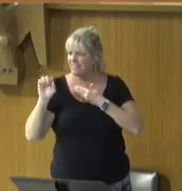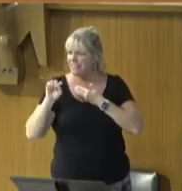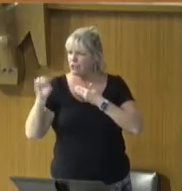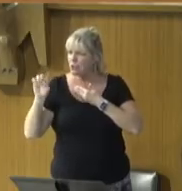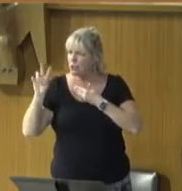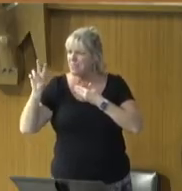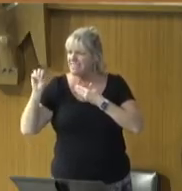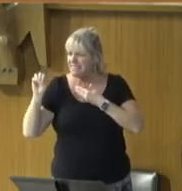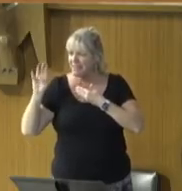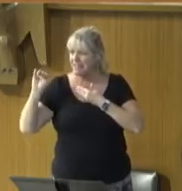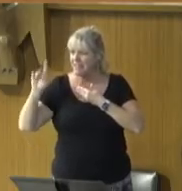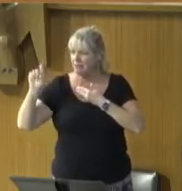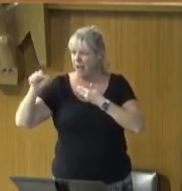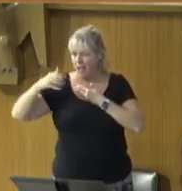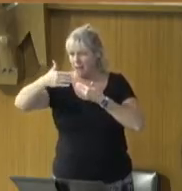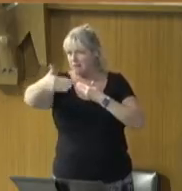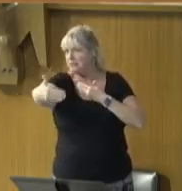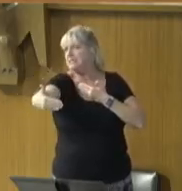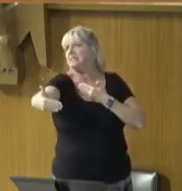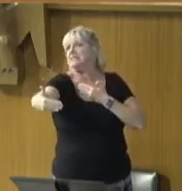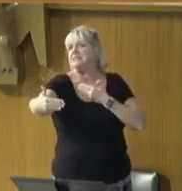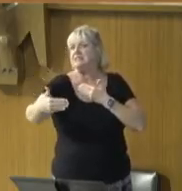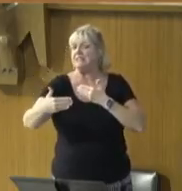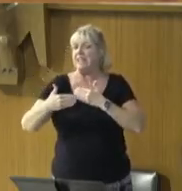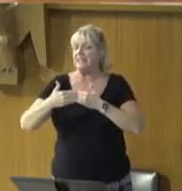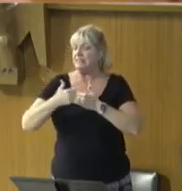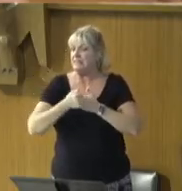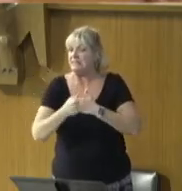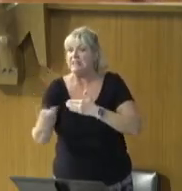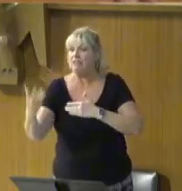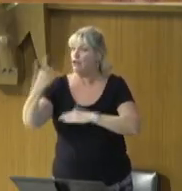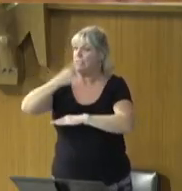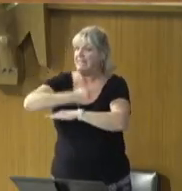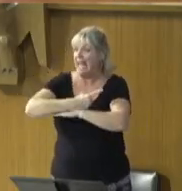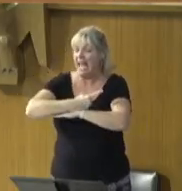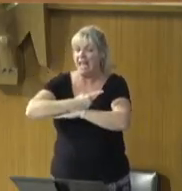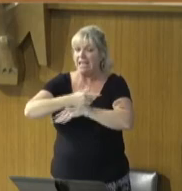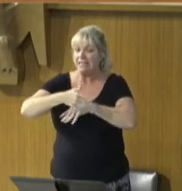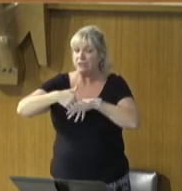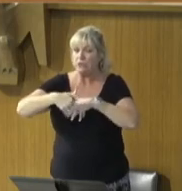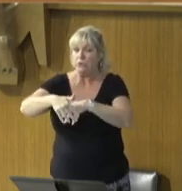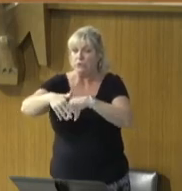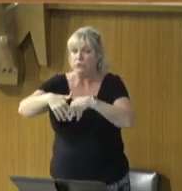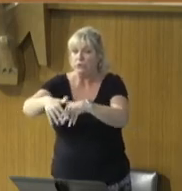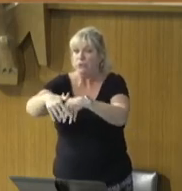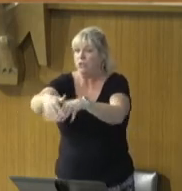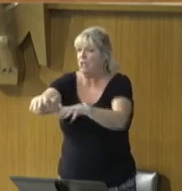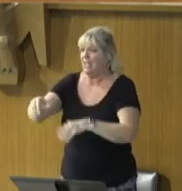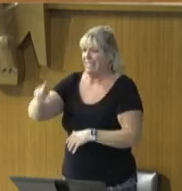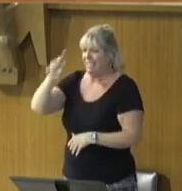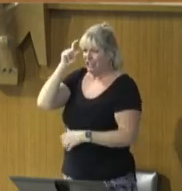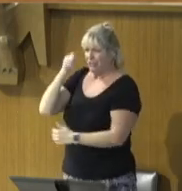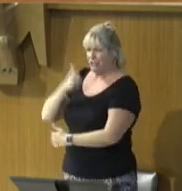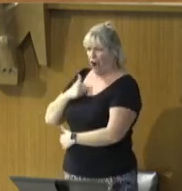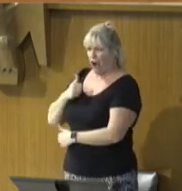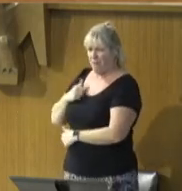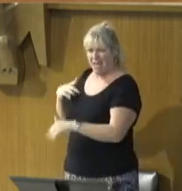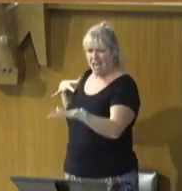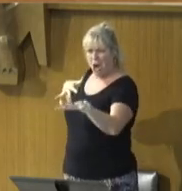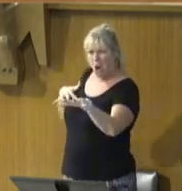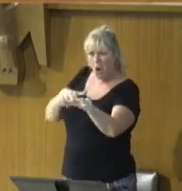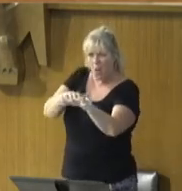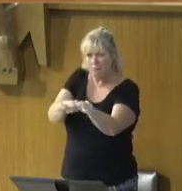That would take days at a time, and the Egyptian army would absolutely catch up to the Israelites.